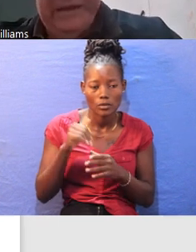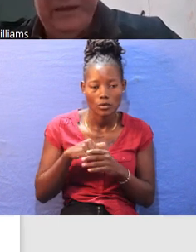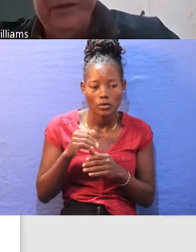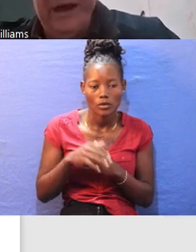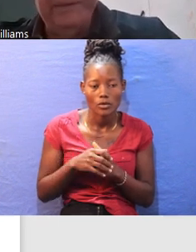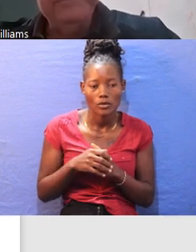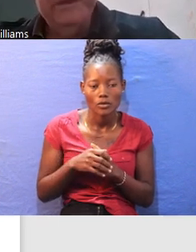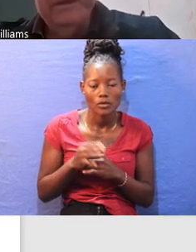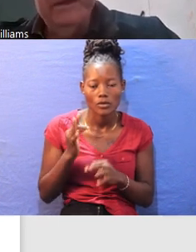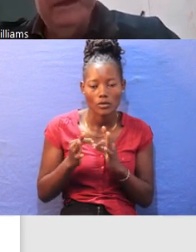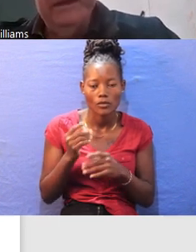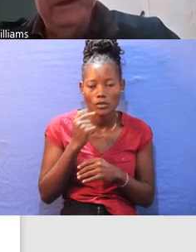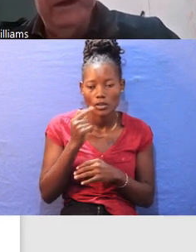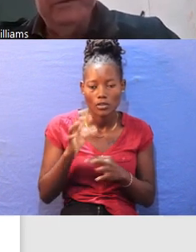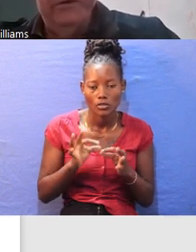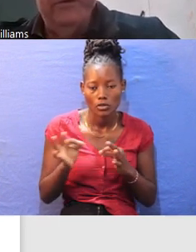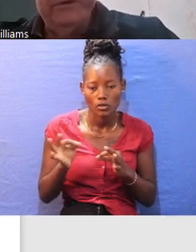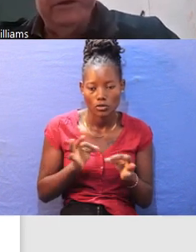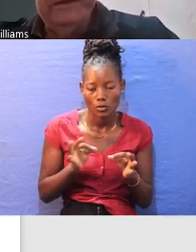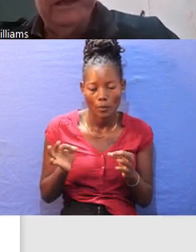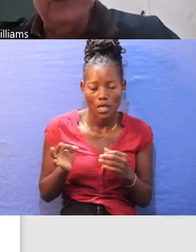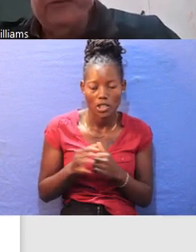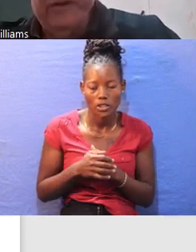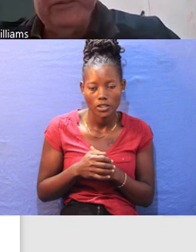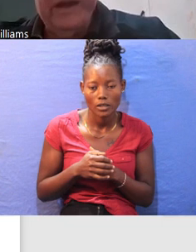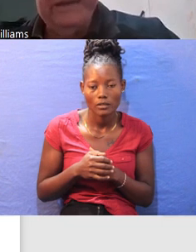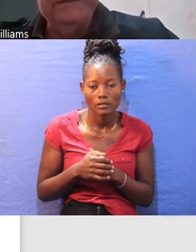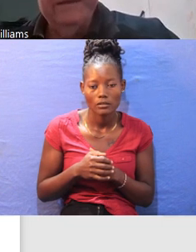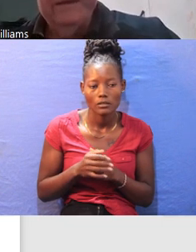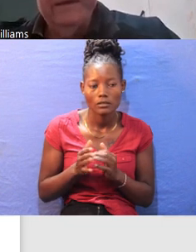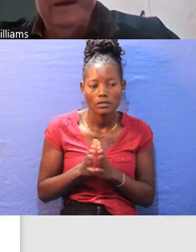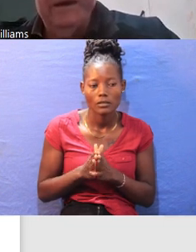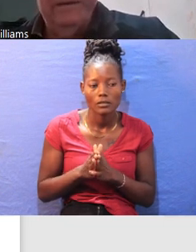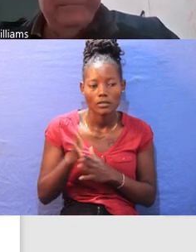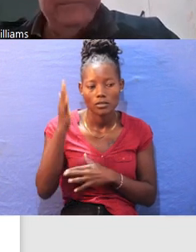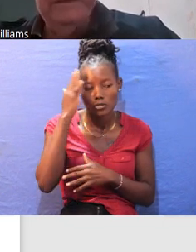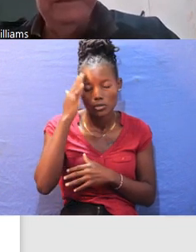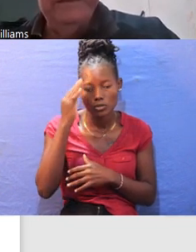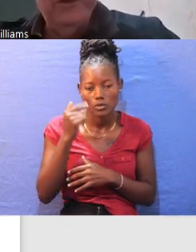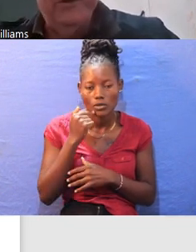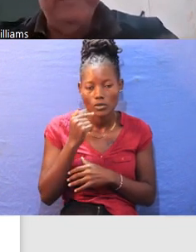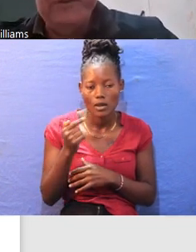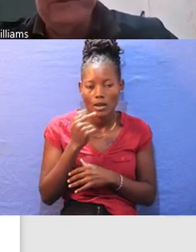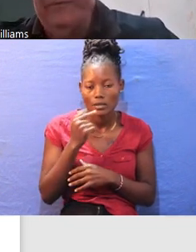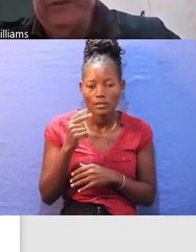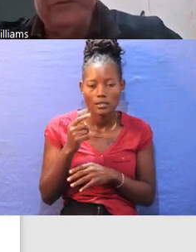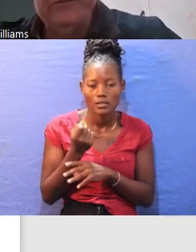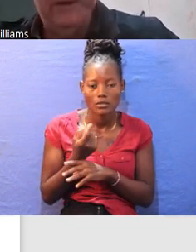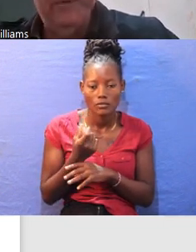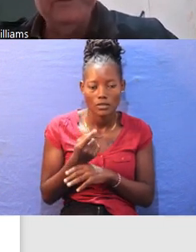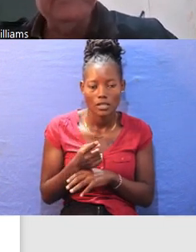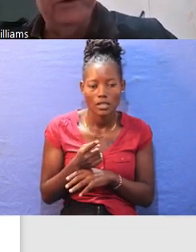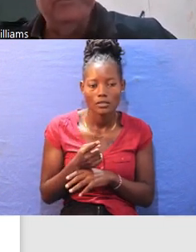a handheld time. And, you know, if you're looking at hundredths of a second, it's hard to measure that with